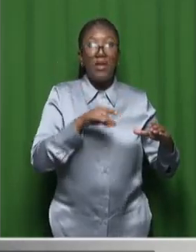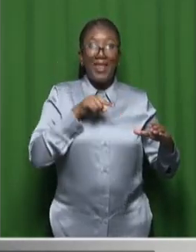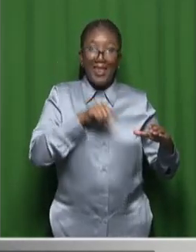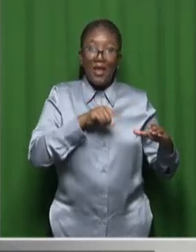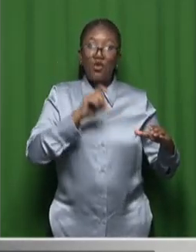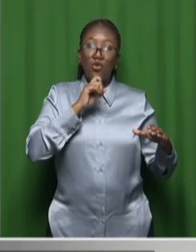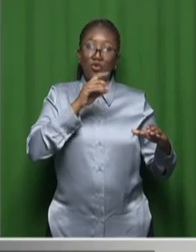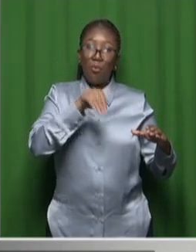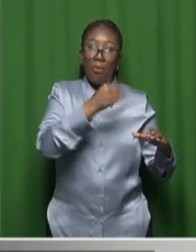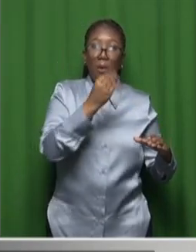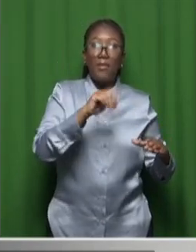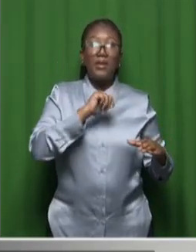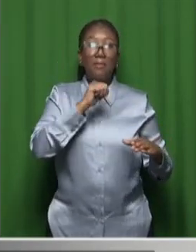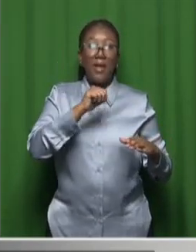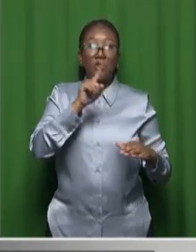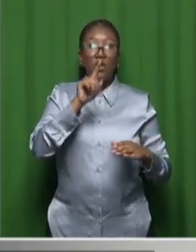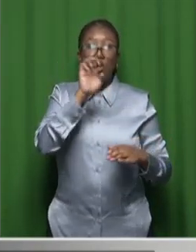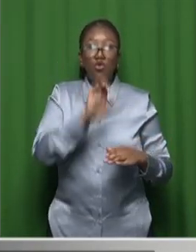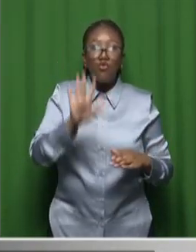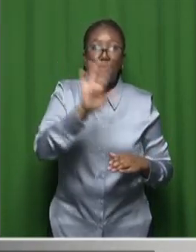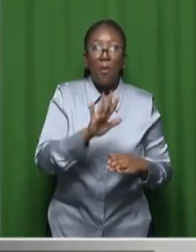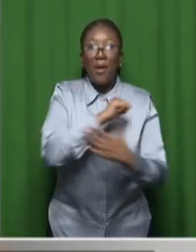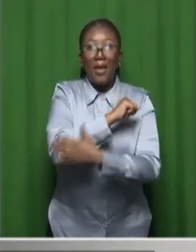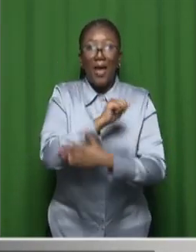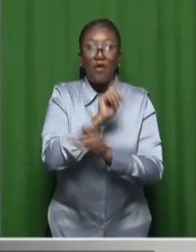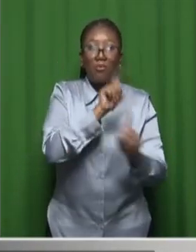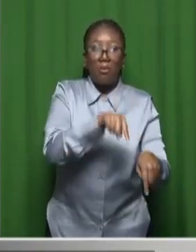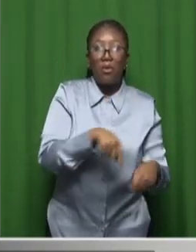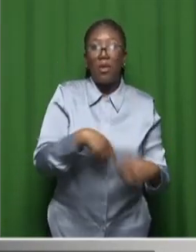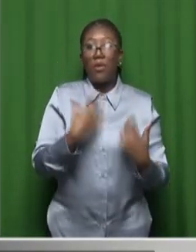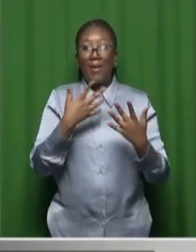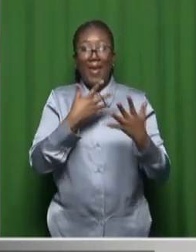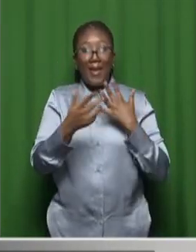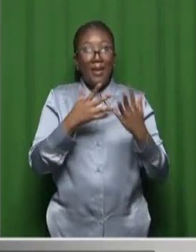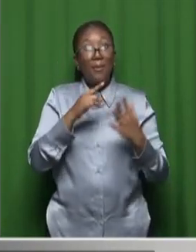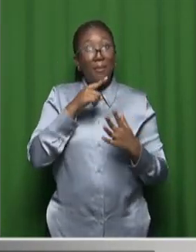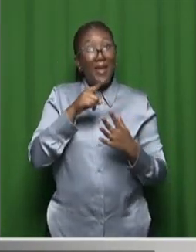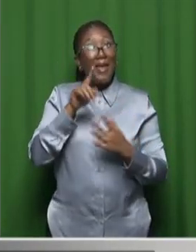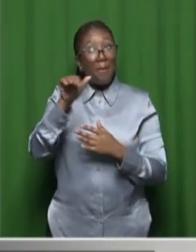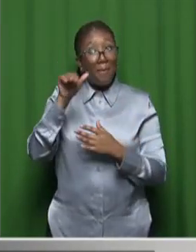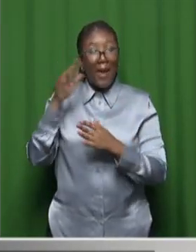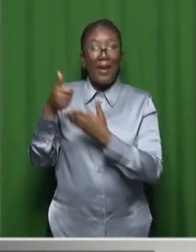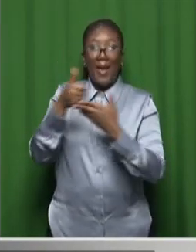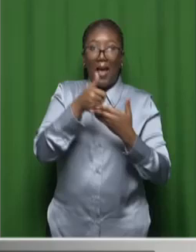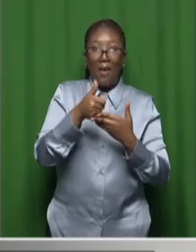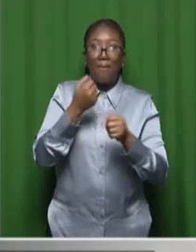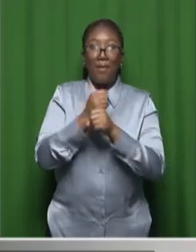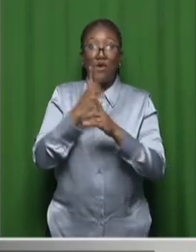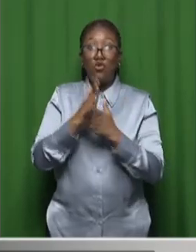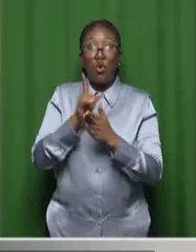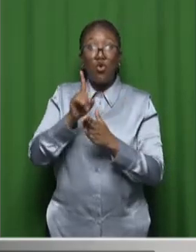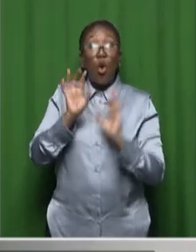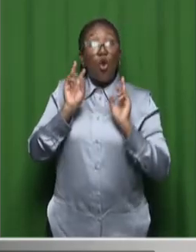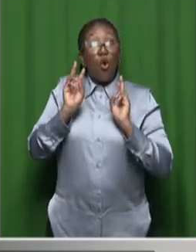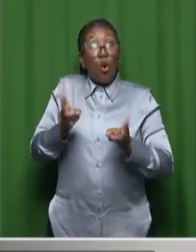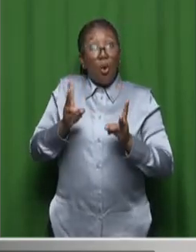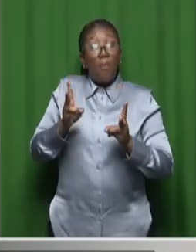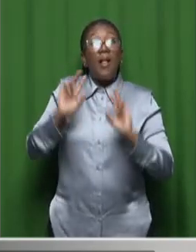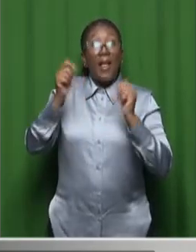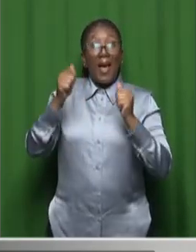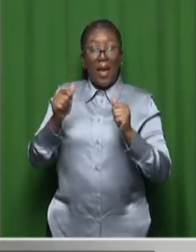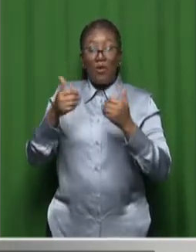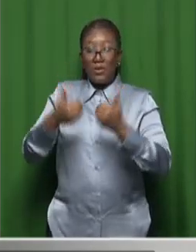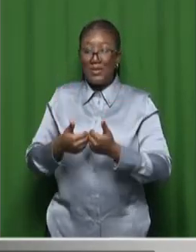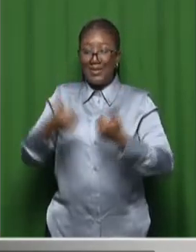you're going to a European country or whatever the case may be. So those things are very important to instill and to